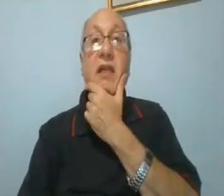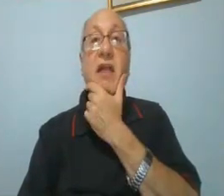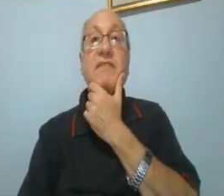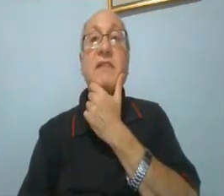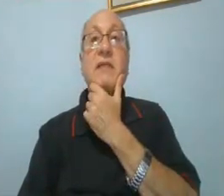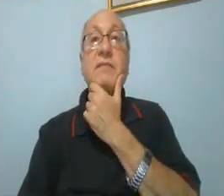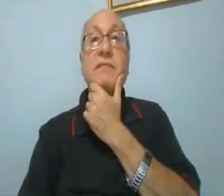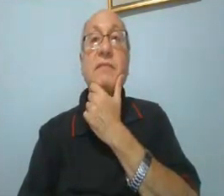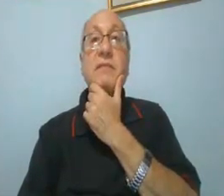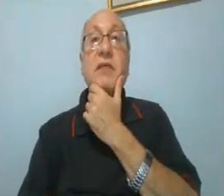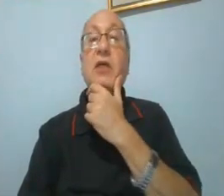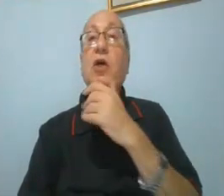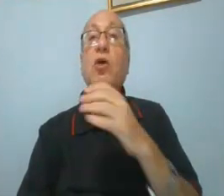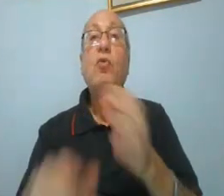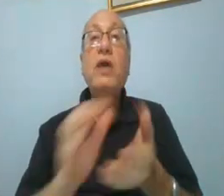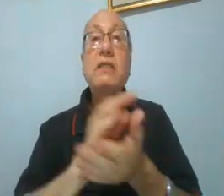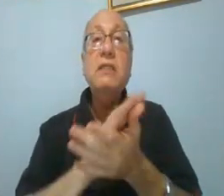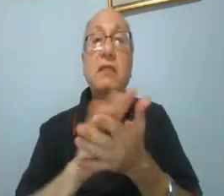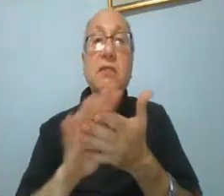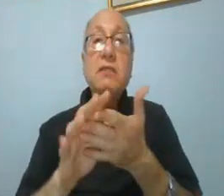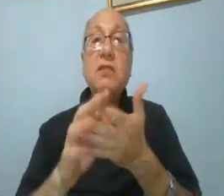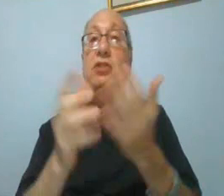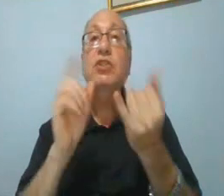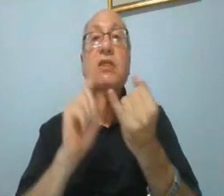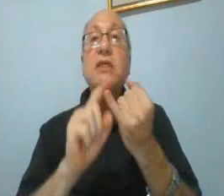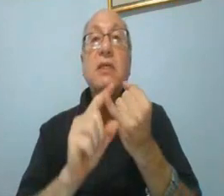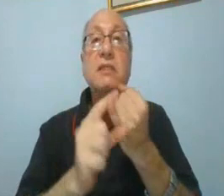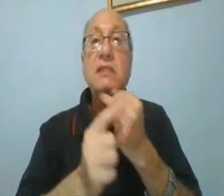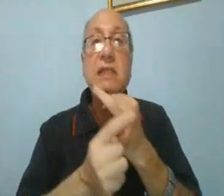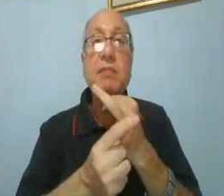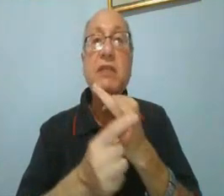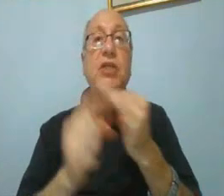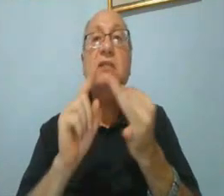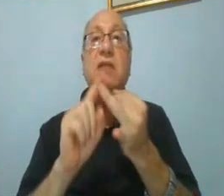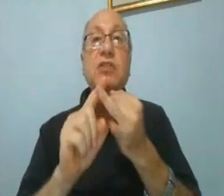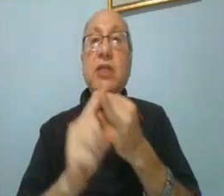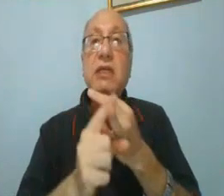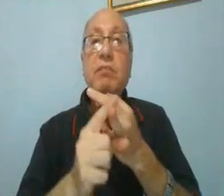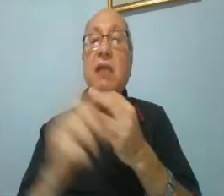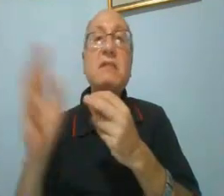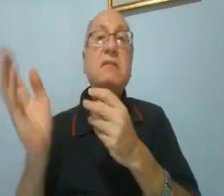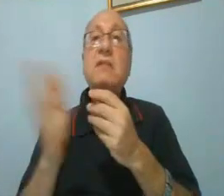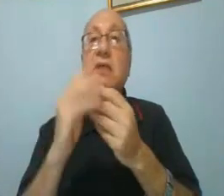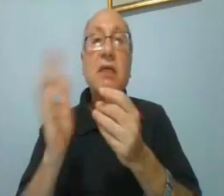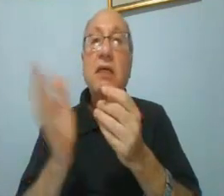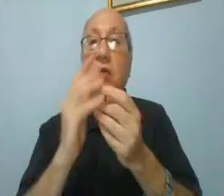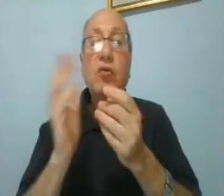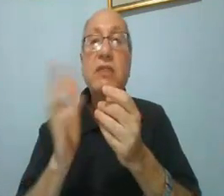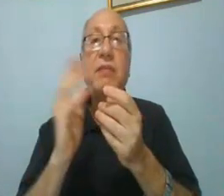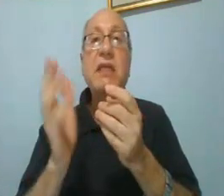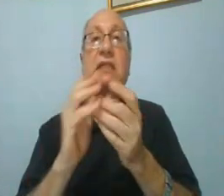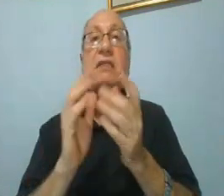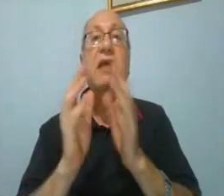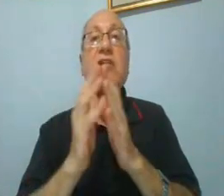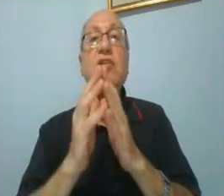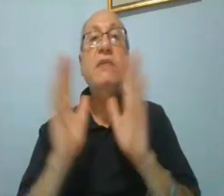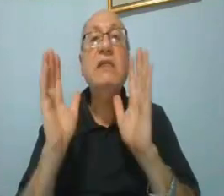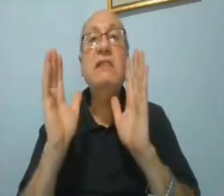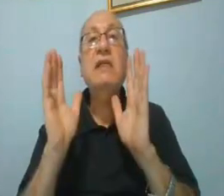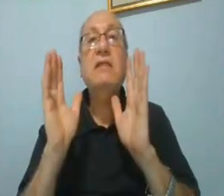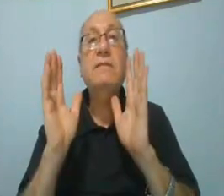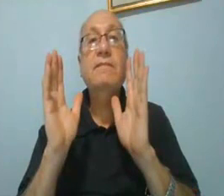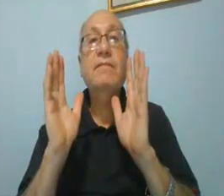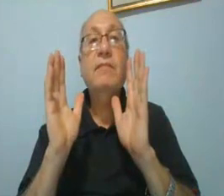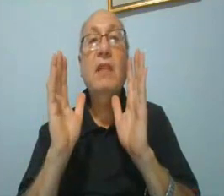wearing gloves when touching the patient, touching blood, contaminated